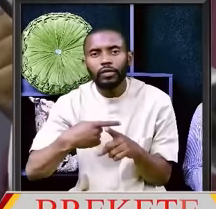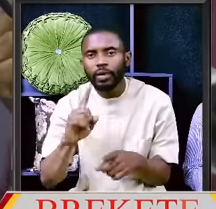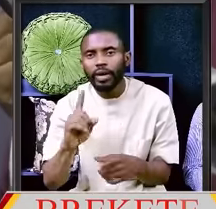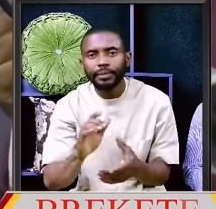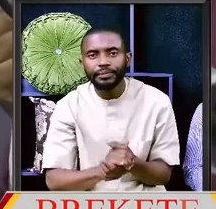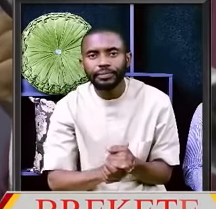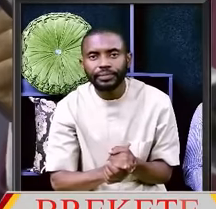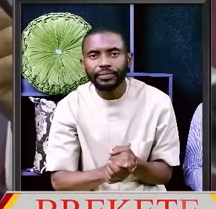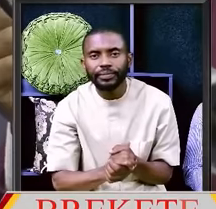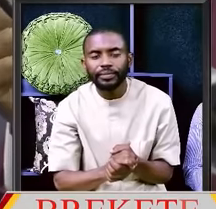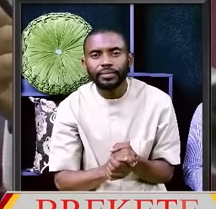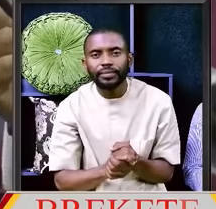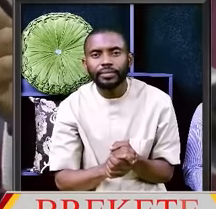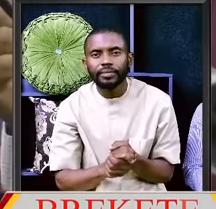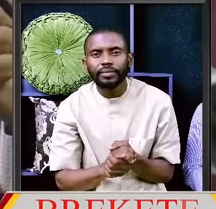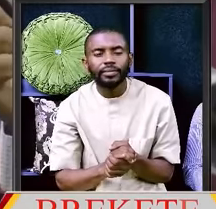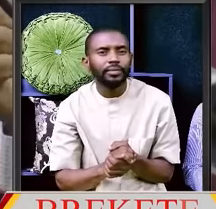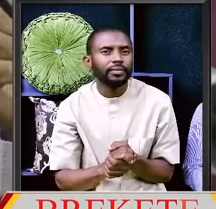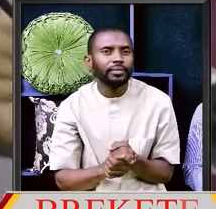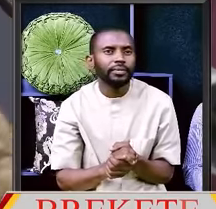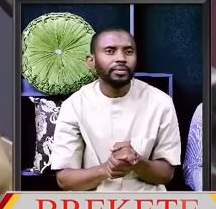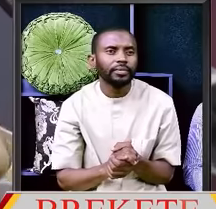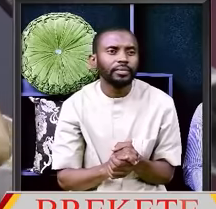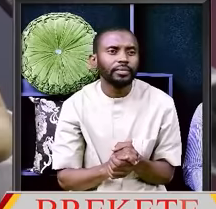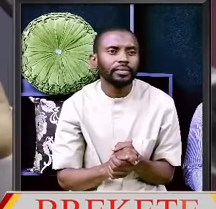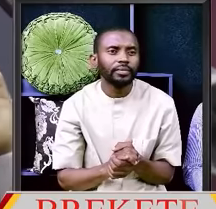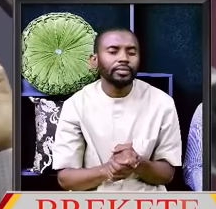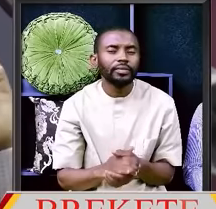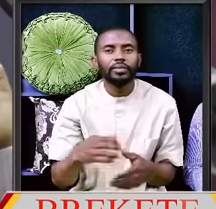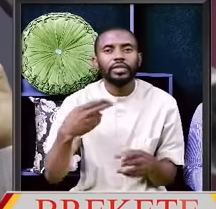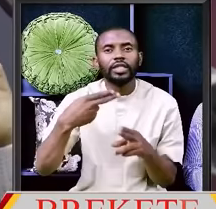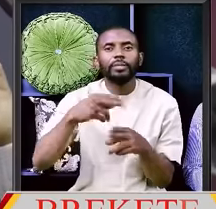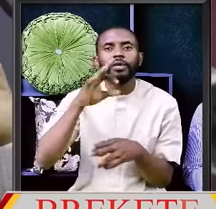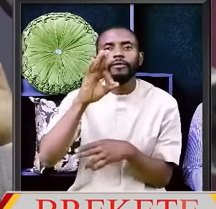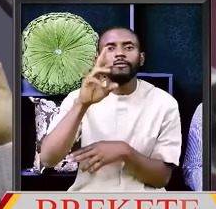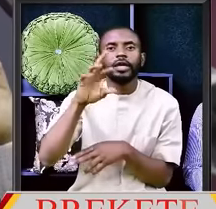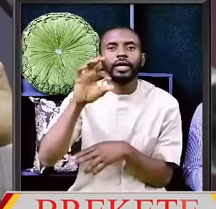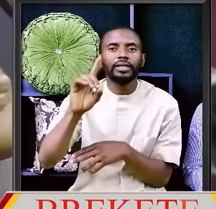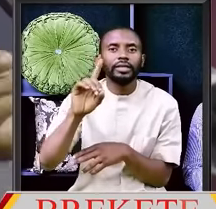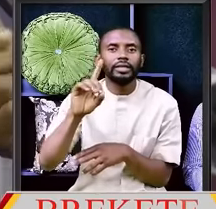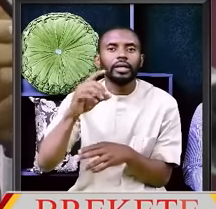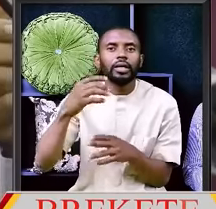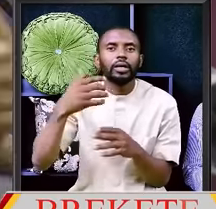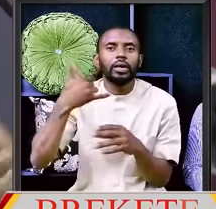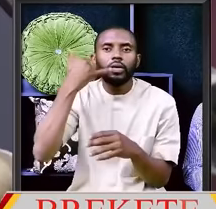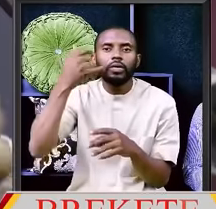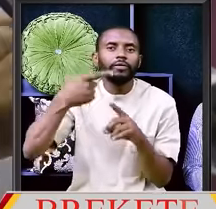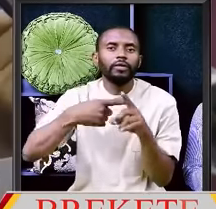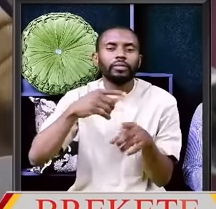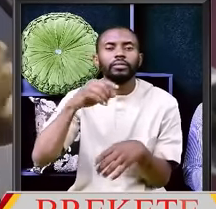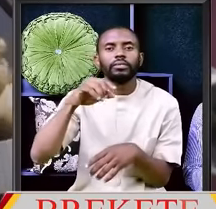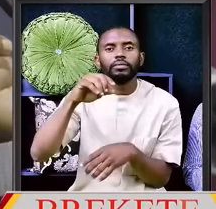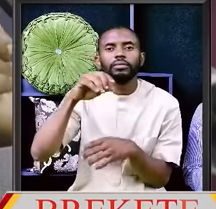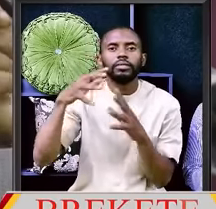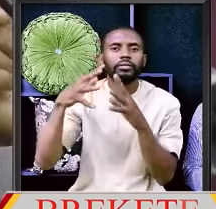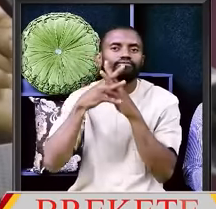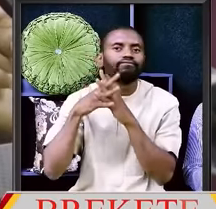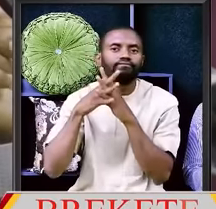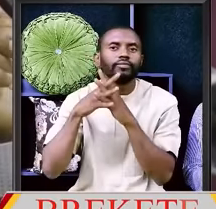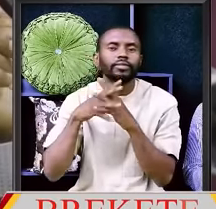from, sir? This one is Fred. Okoji, Devano from Netherlands. Okay, Fredo. How are you there,